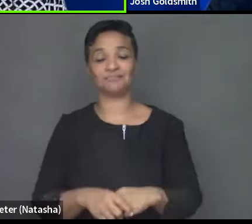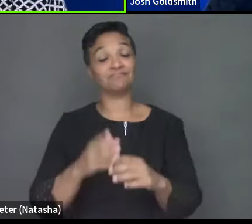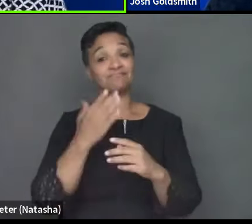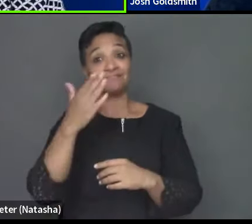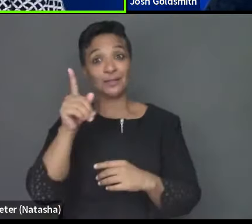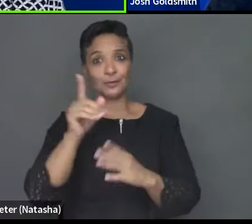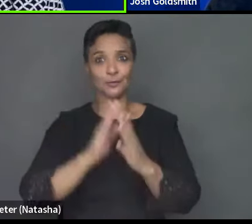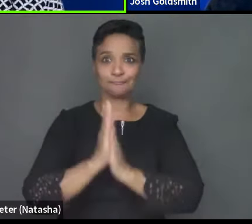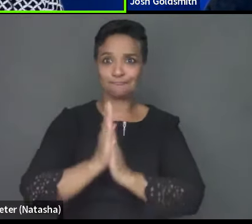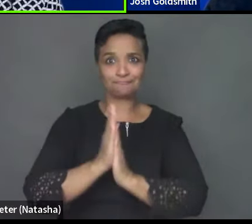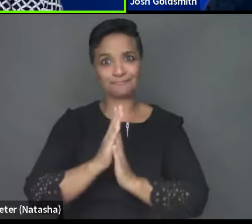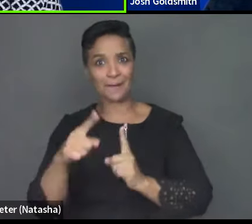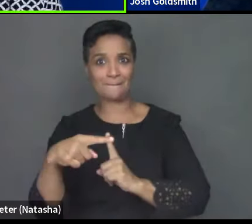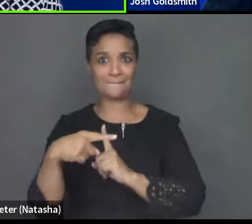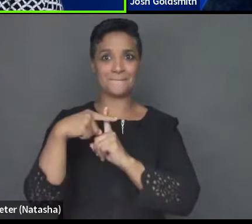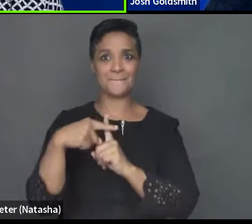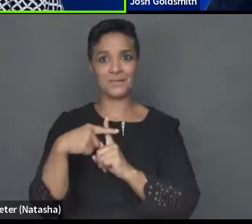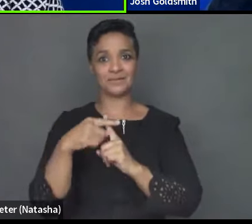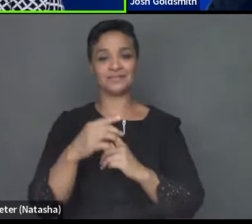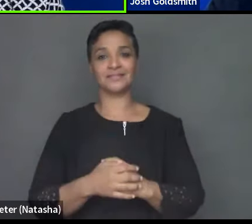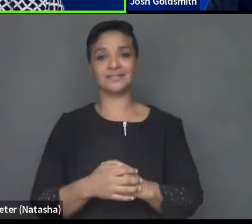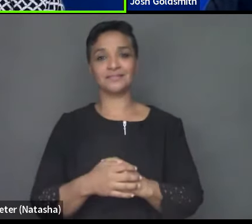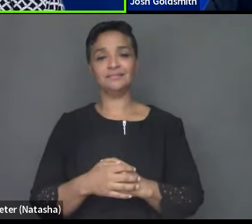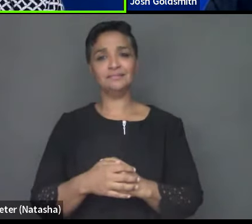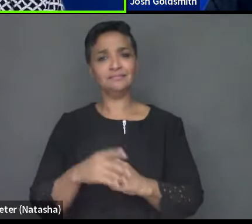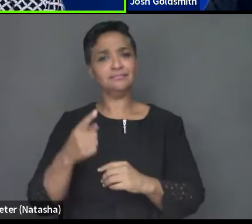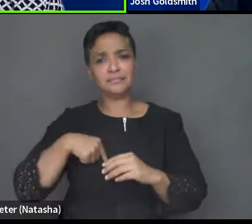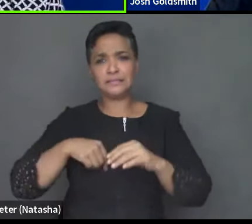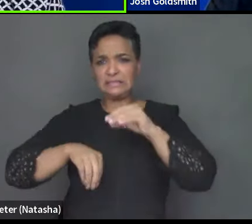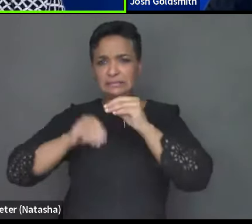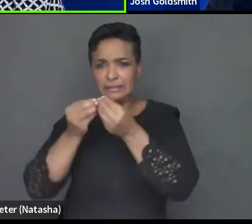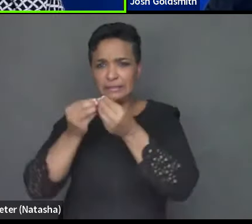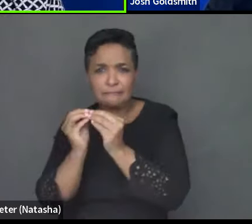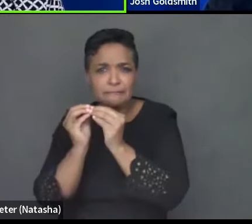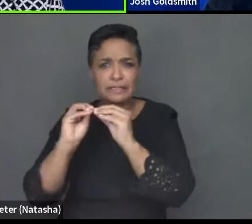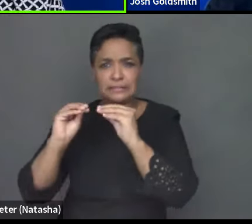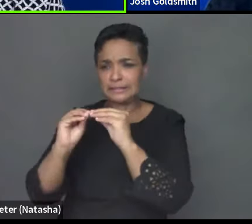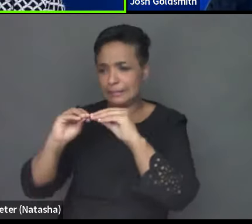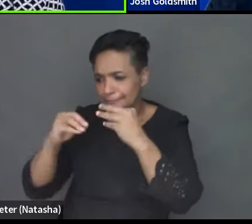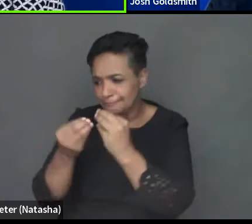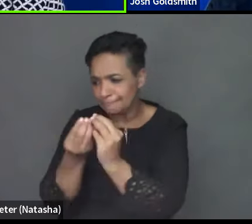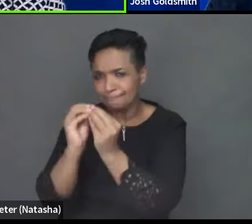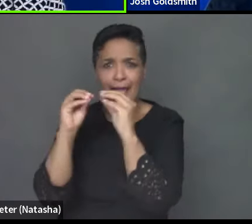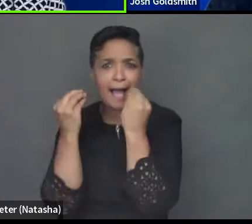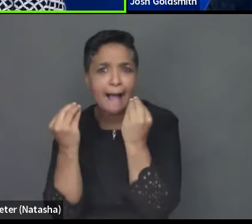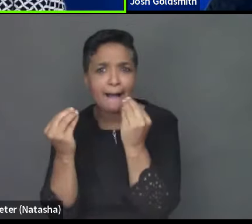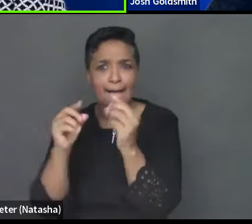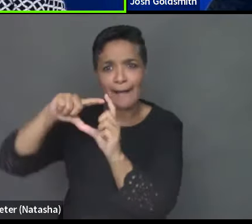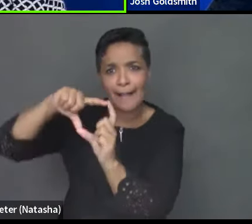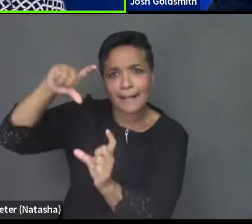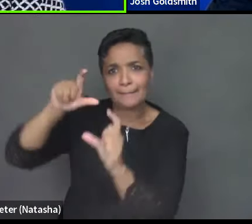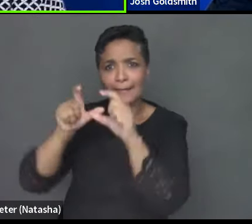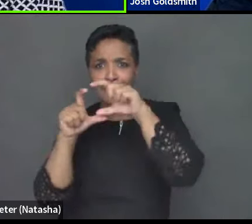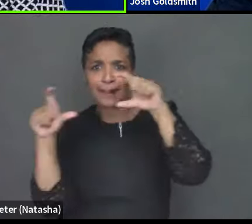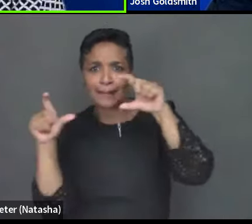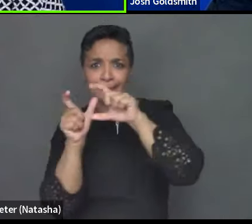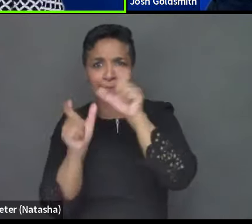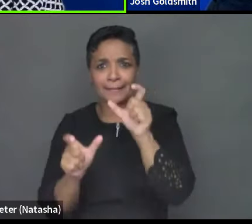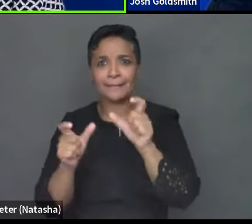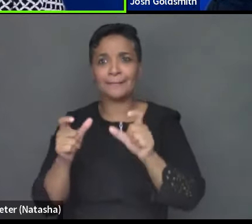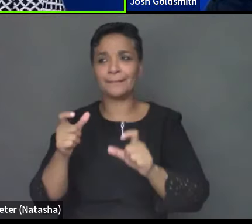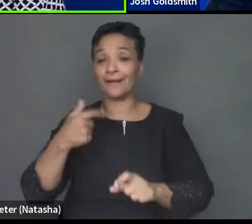it's when something that has taken so much work, but that has been done with so much love, is liked by